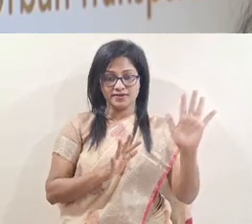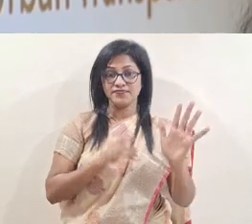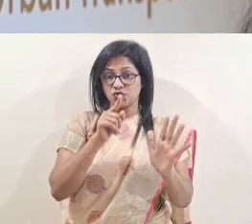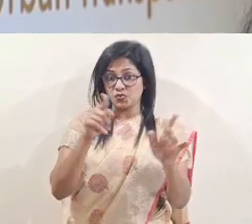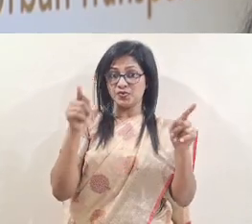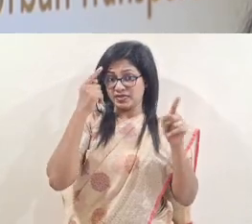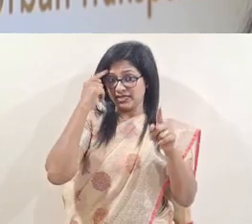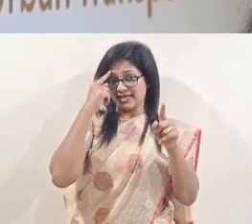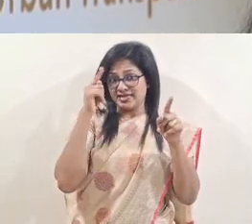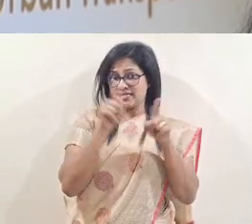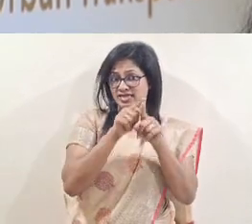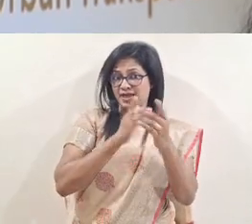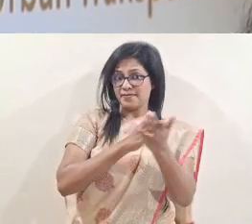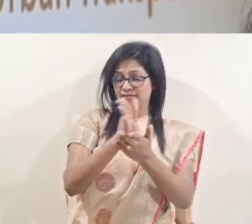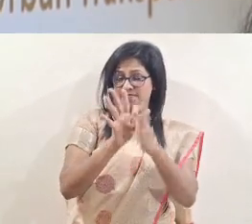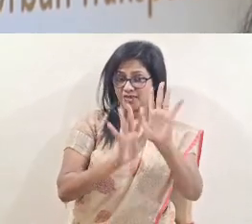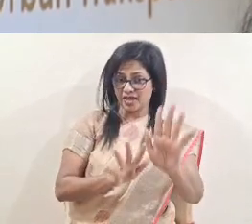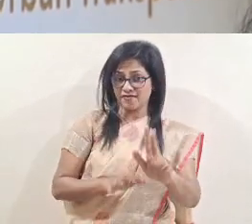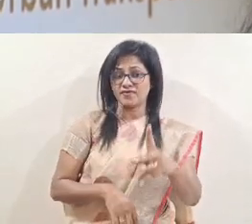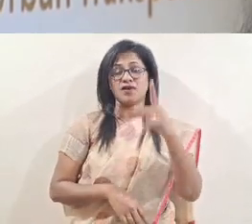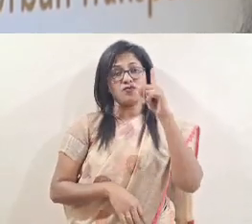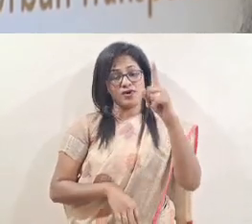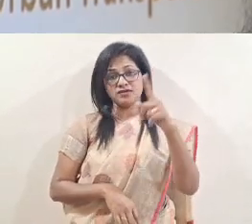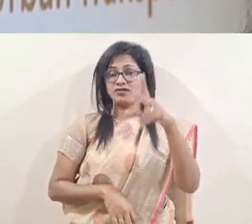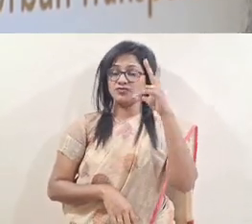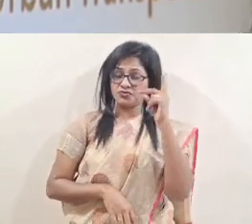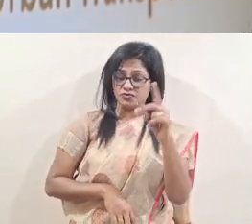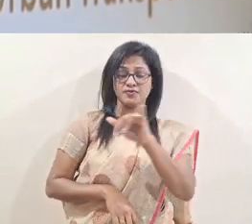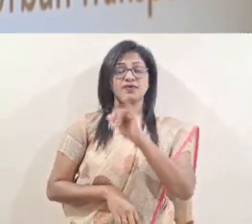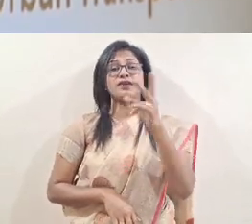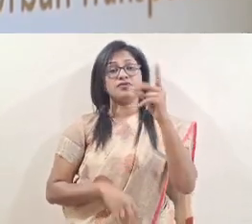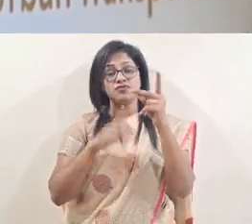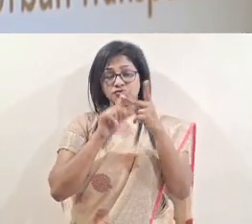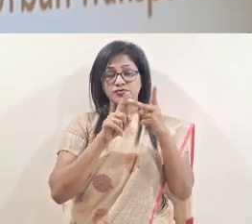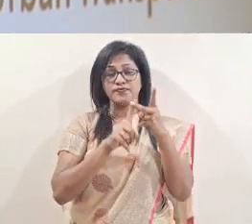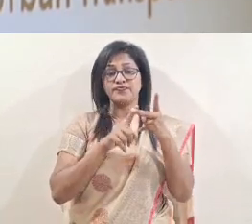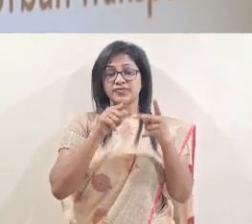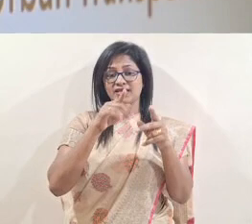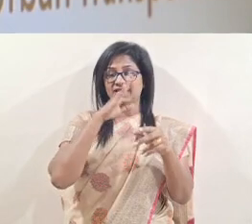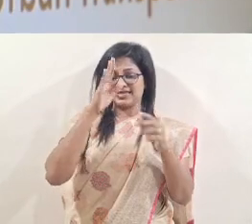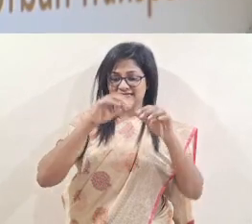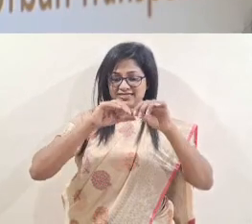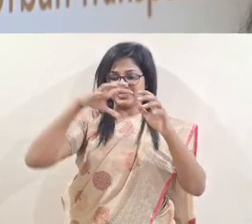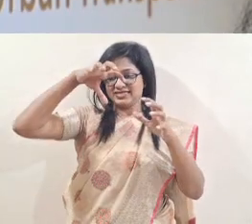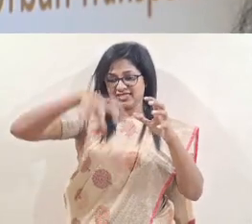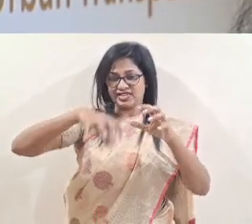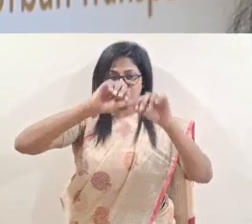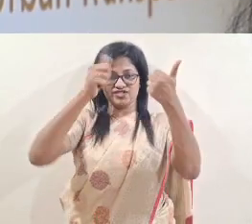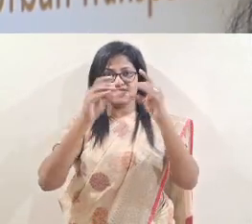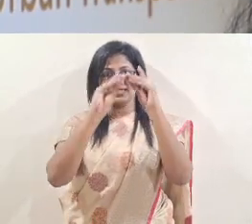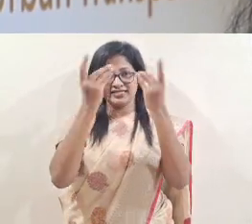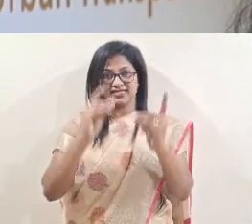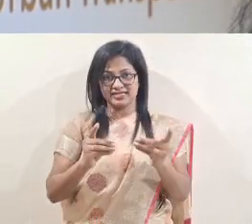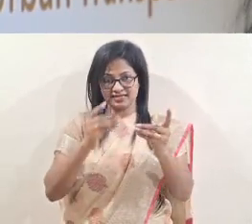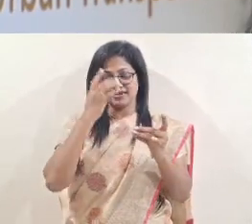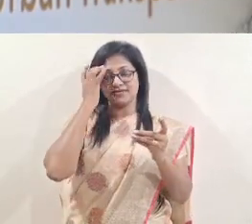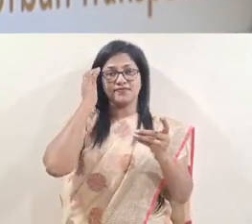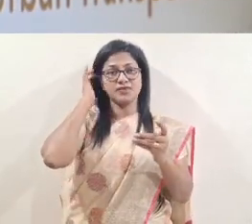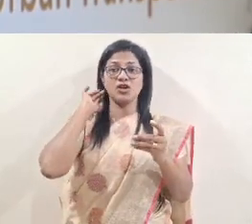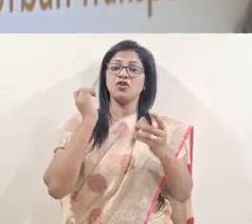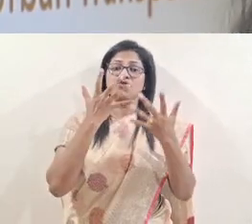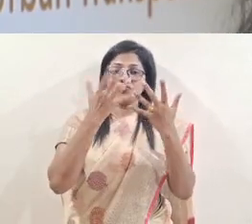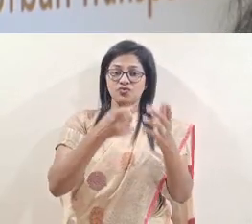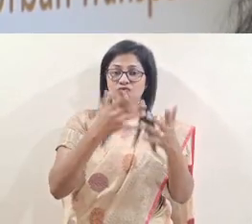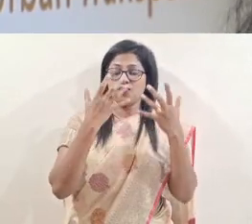this line? This is number 1. Number 2 is that in the station design, because you want to bring more accessibility to